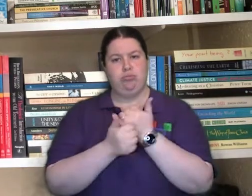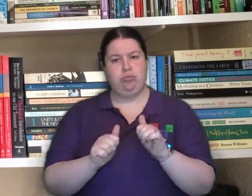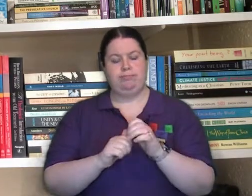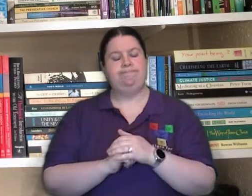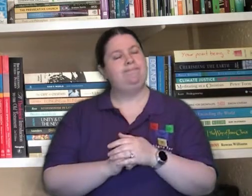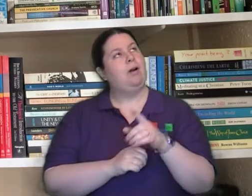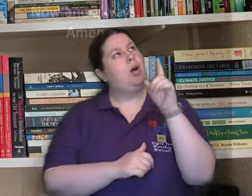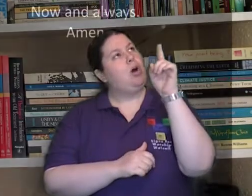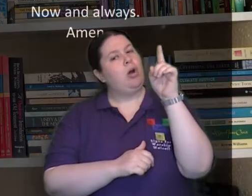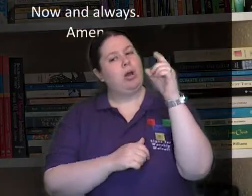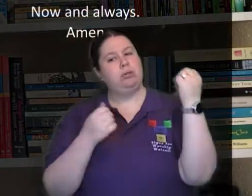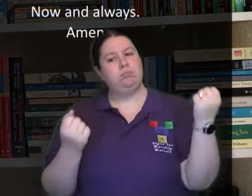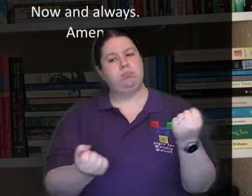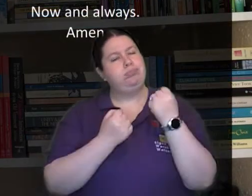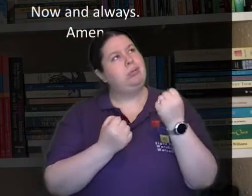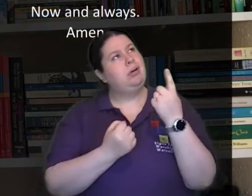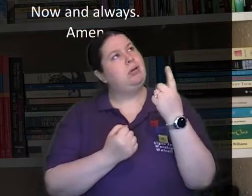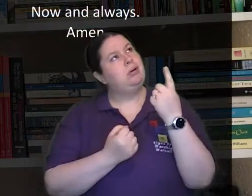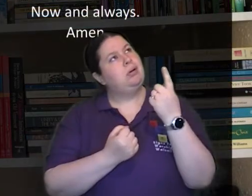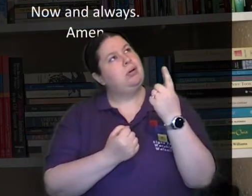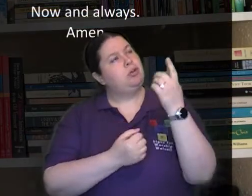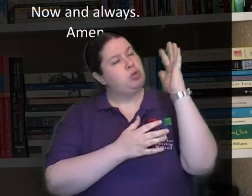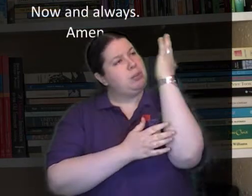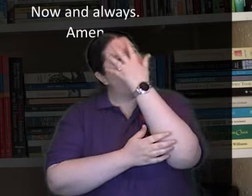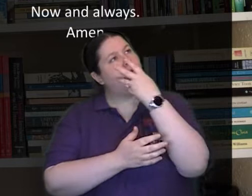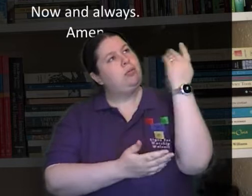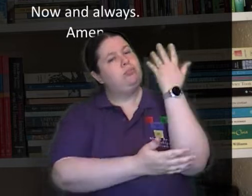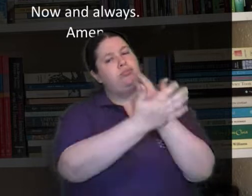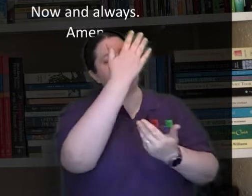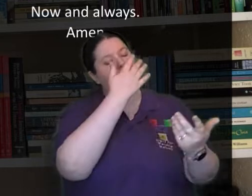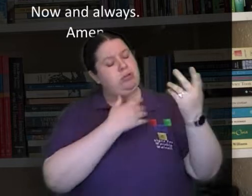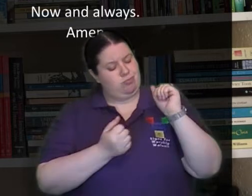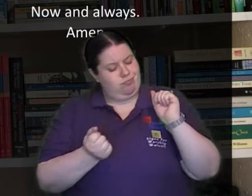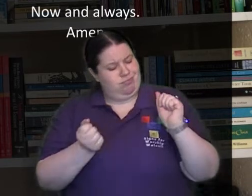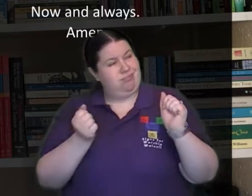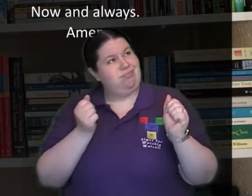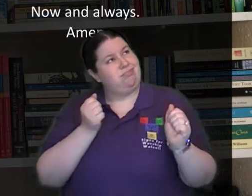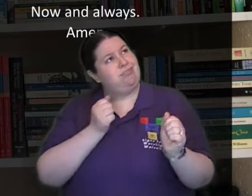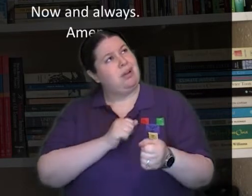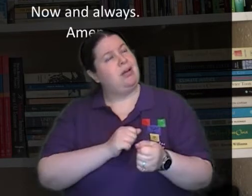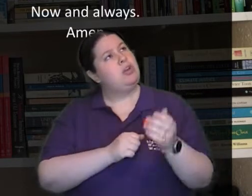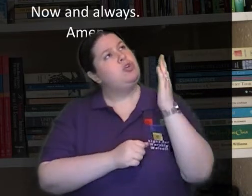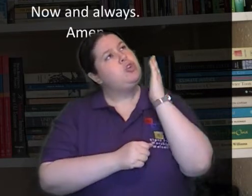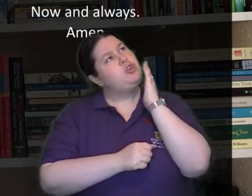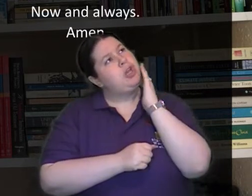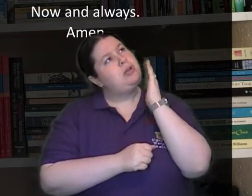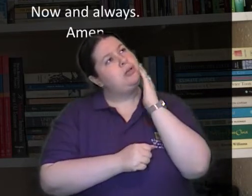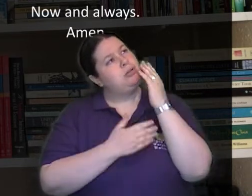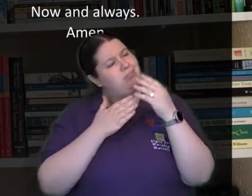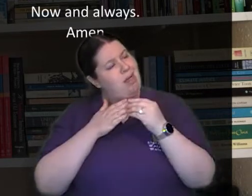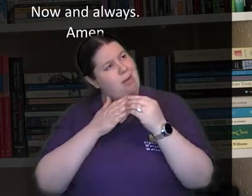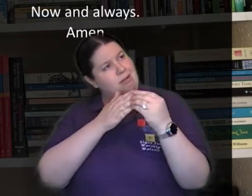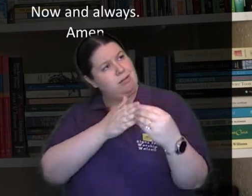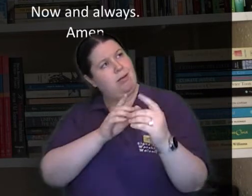We'll close with this prayer. God of power, may the boldness of your Spirit transform us. May the